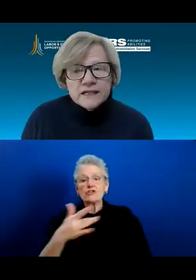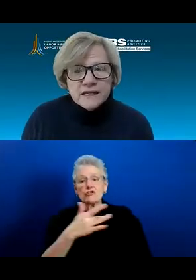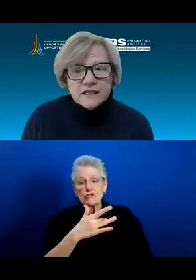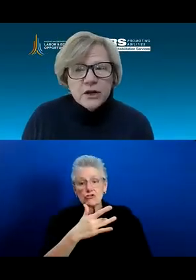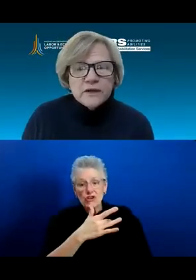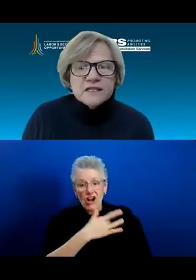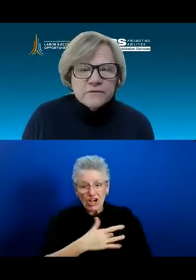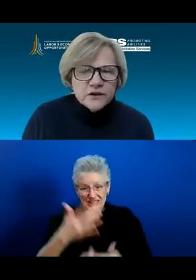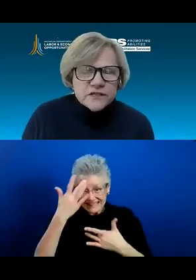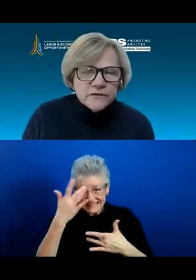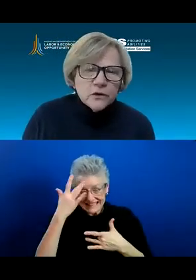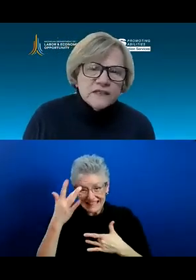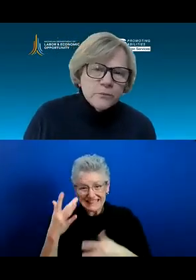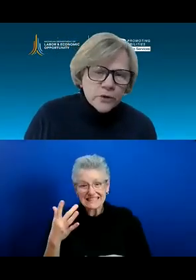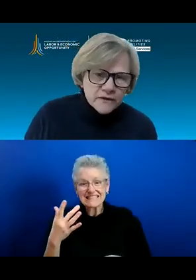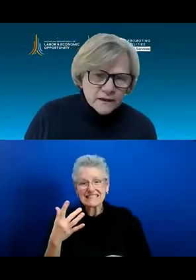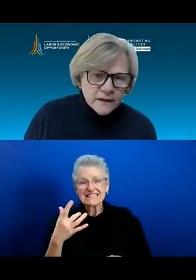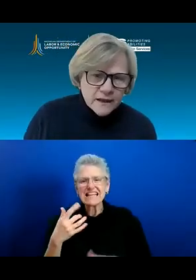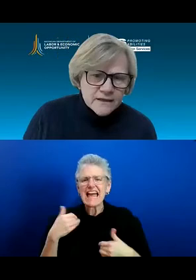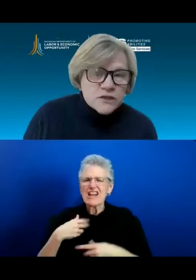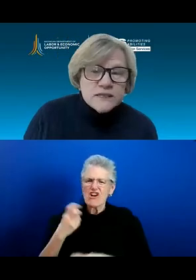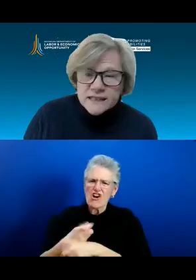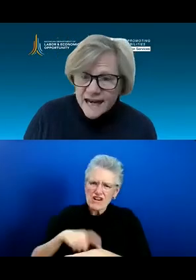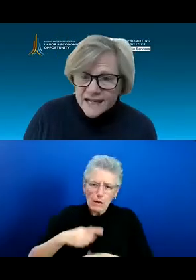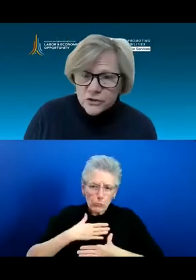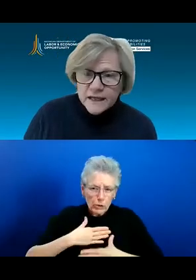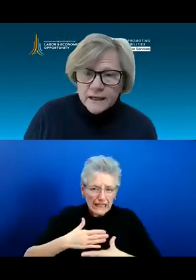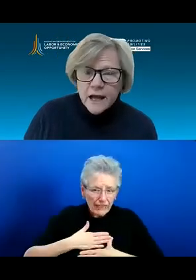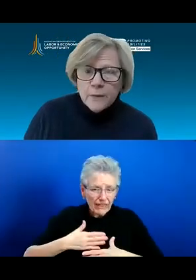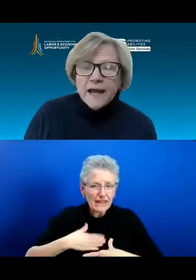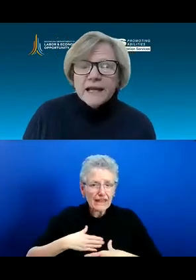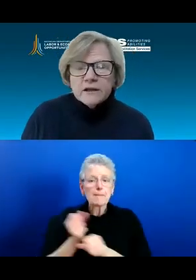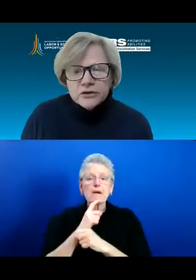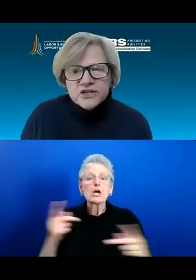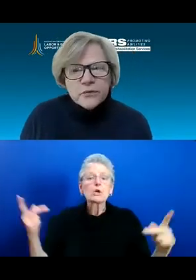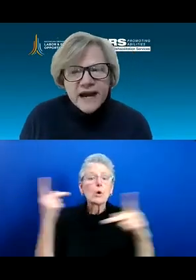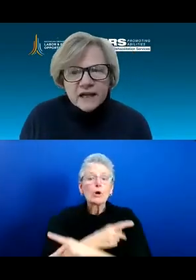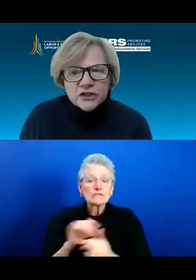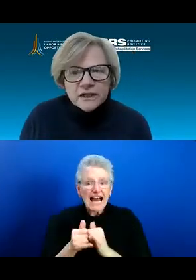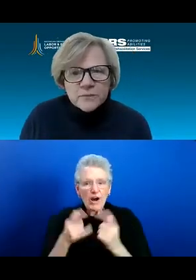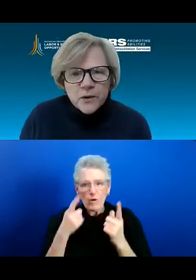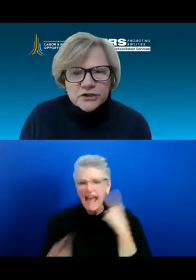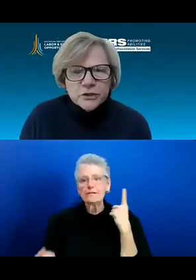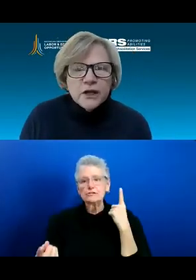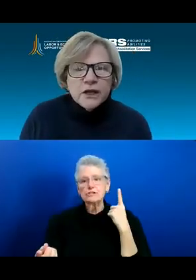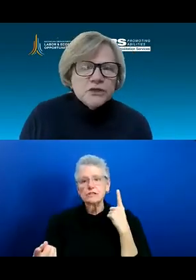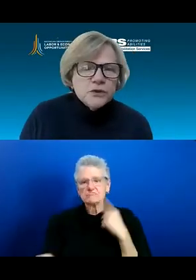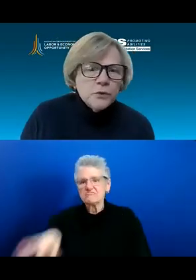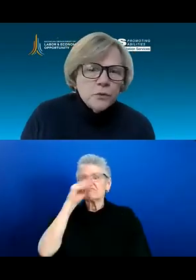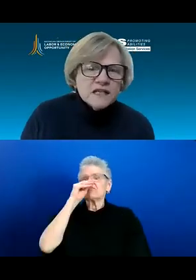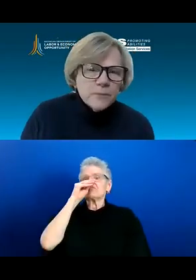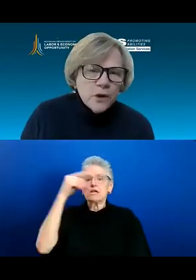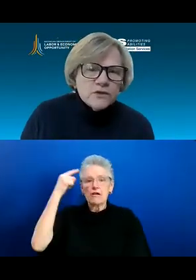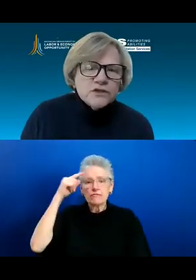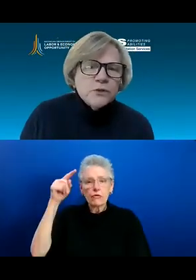artery disease noted severe difficulty breathing. This was exacerbated by an allergic reaction